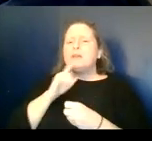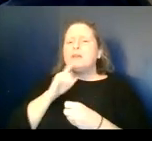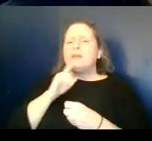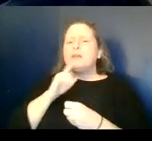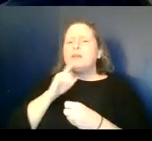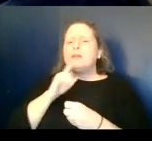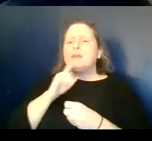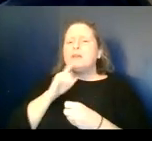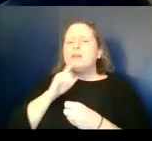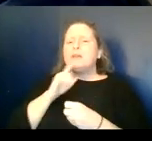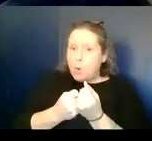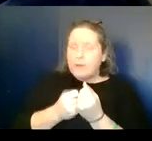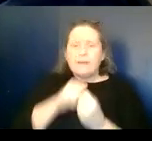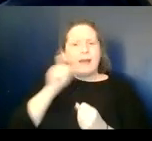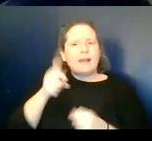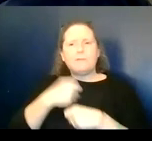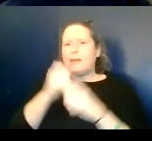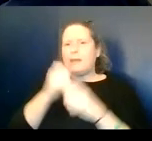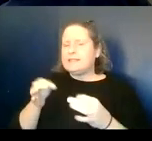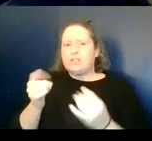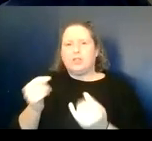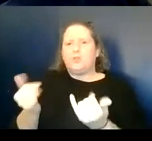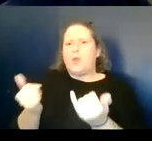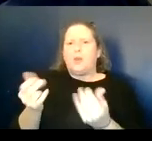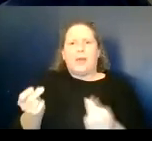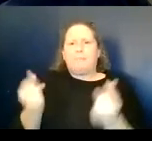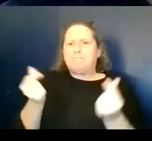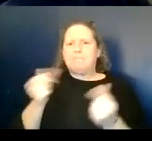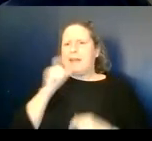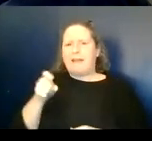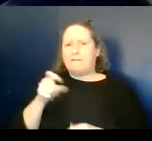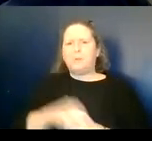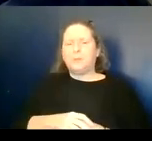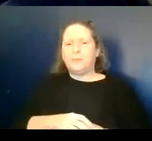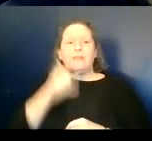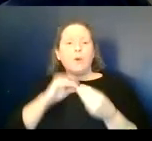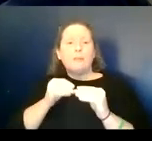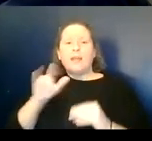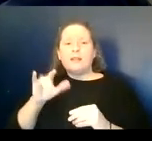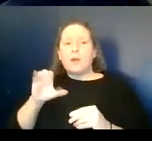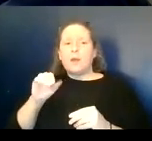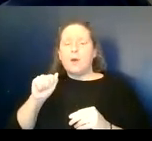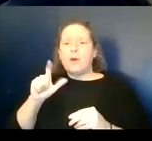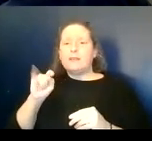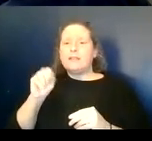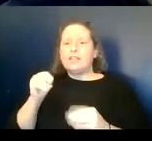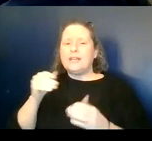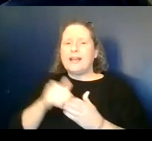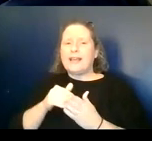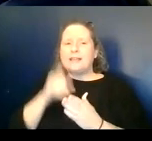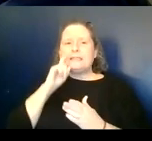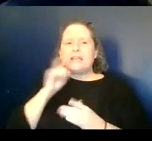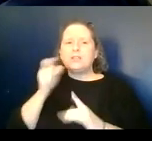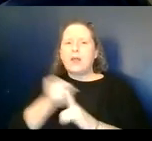to be made right away. Okay. So here is that number for the Illinois Coalition Against Sexual Assault. They have a